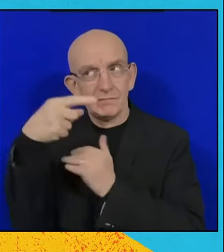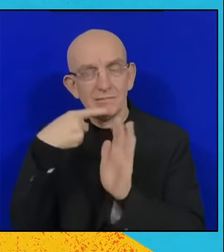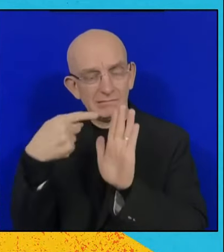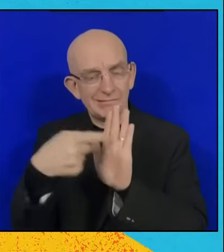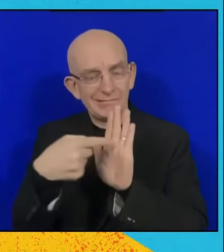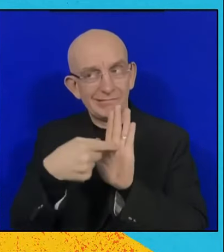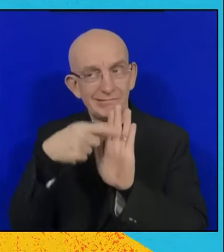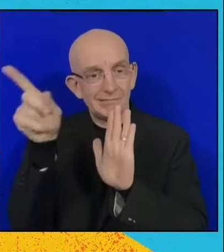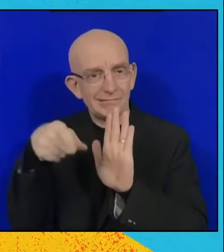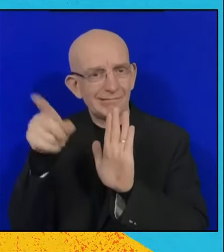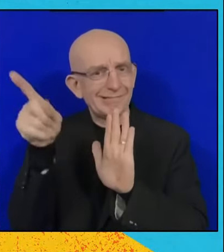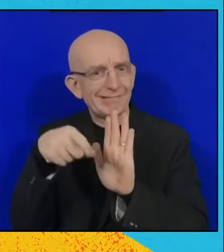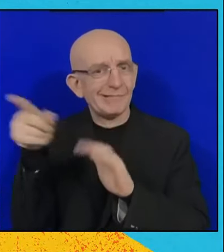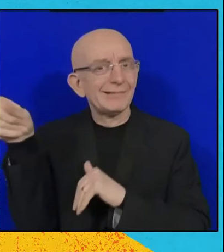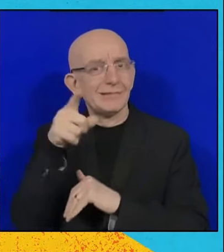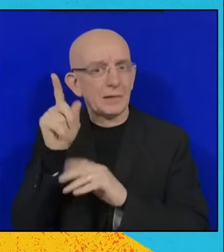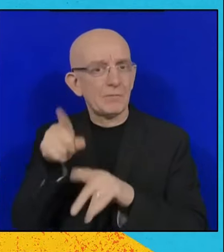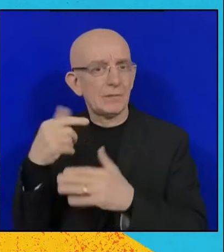Office is taking shape.